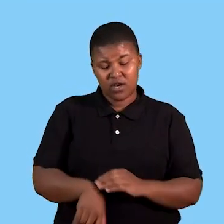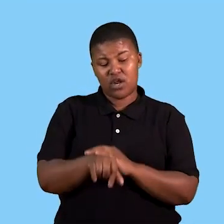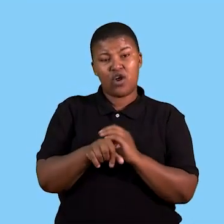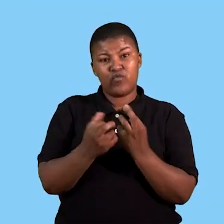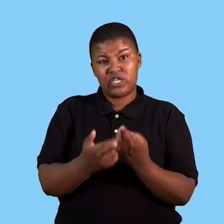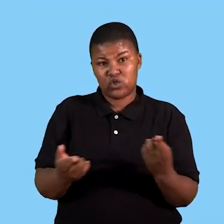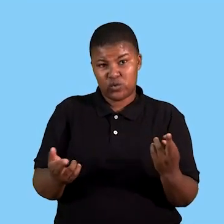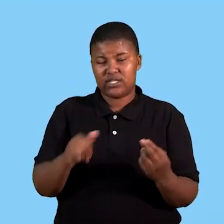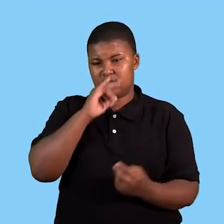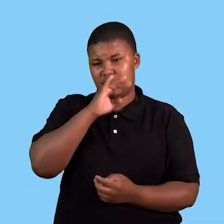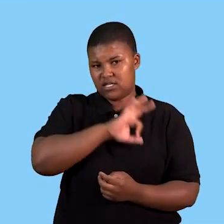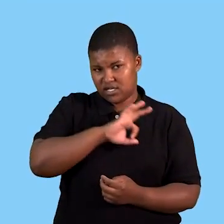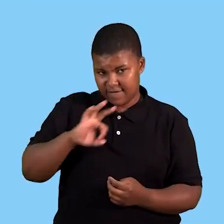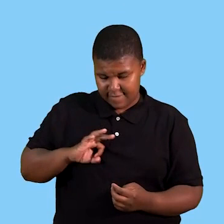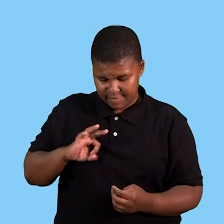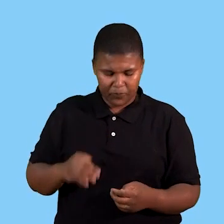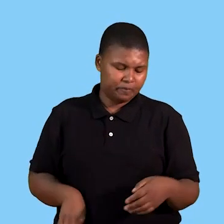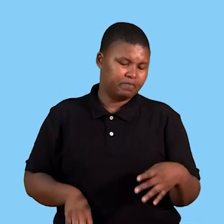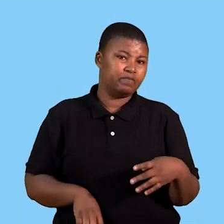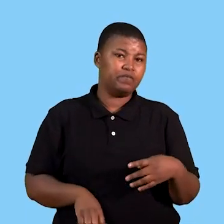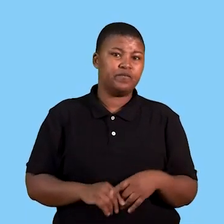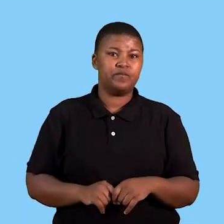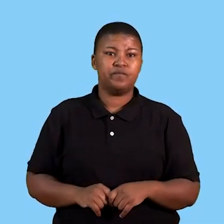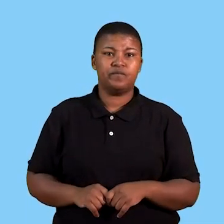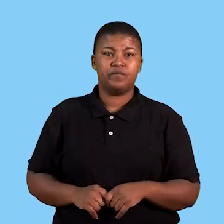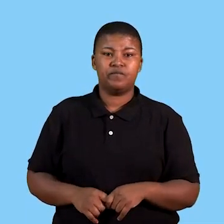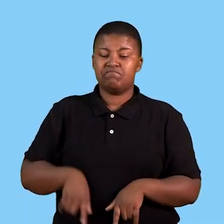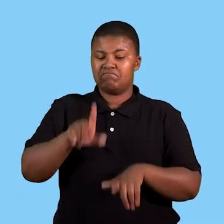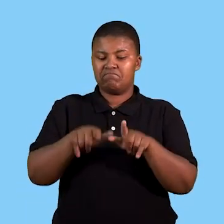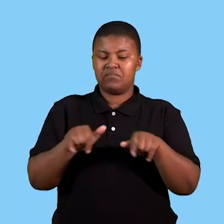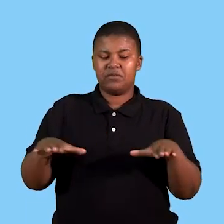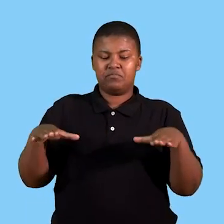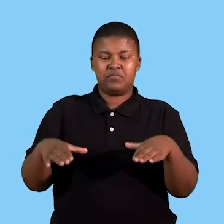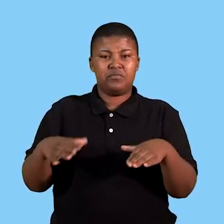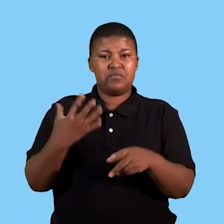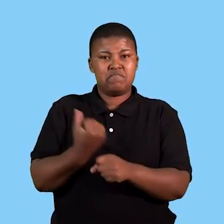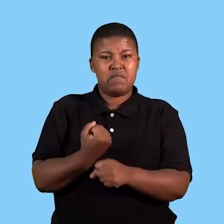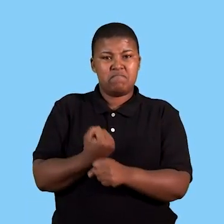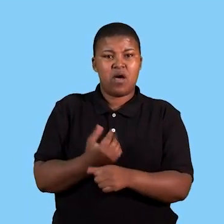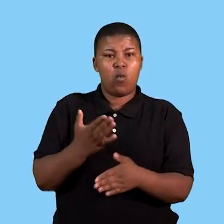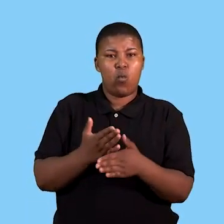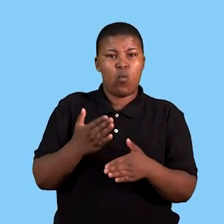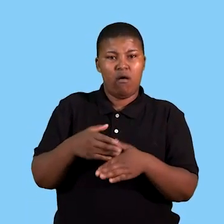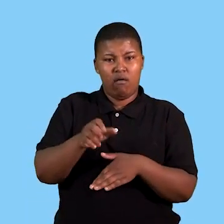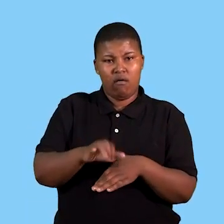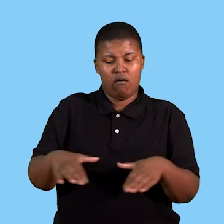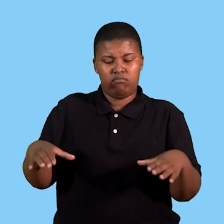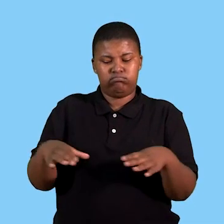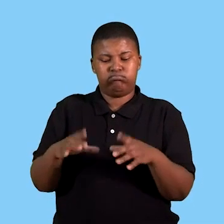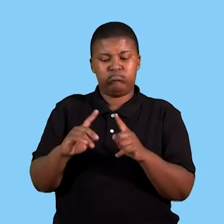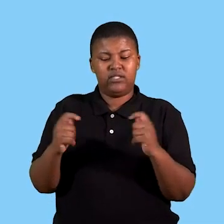of course is our employees. So this is the set of people who make up our